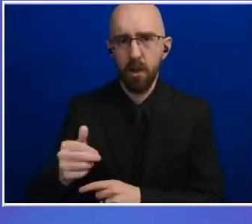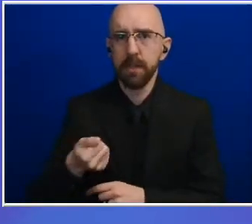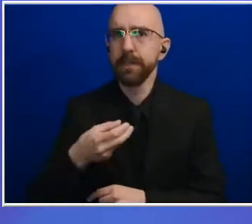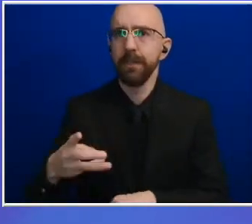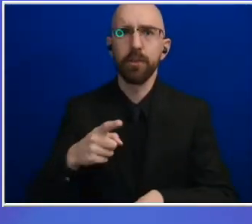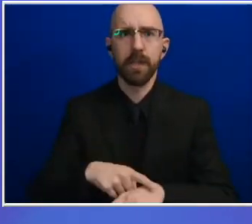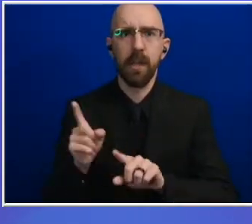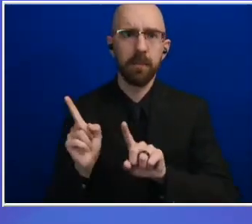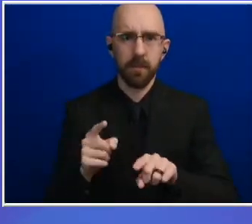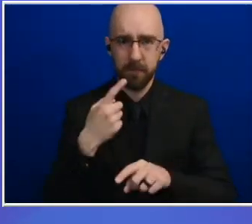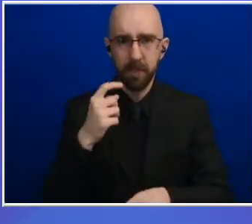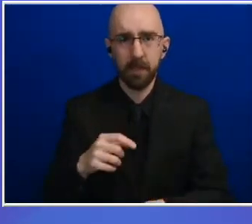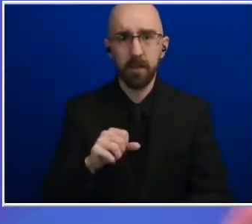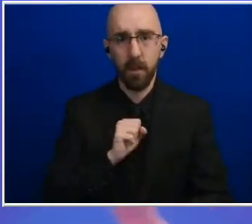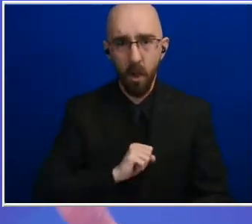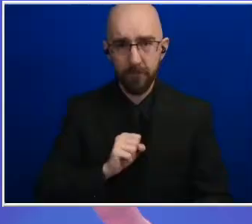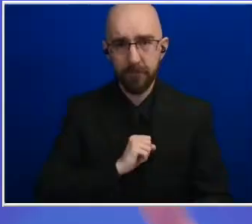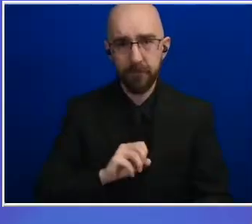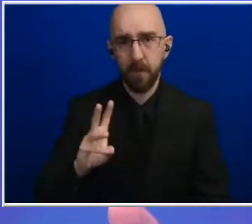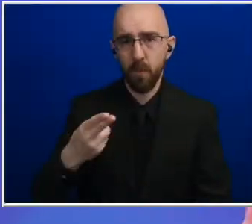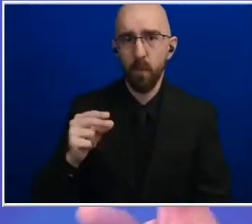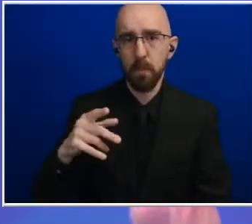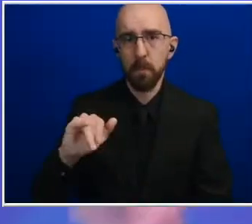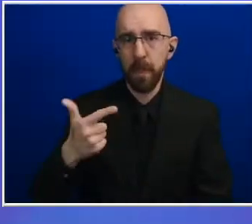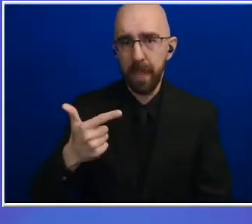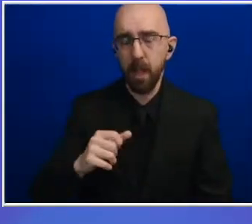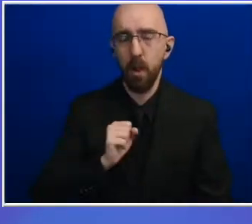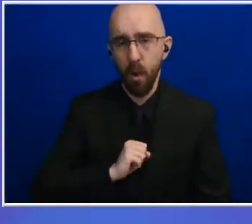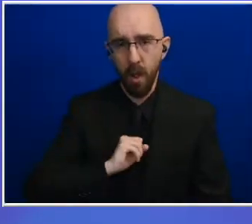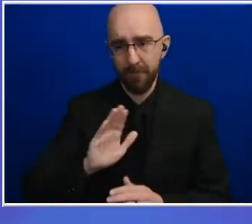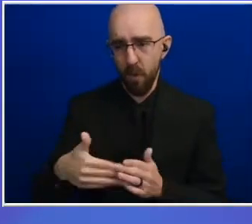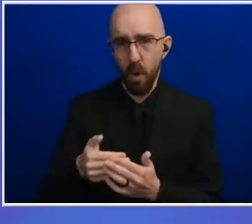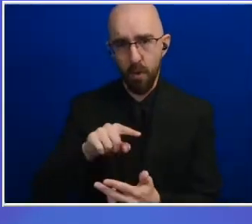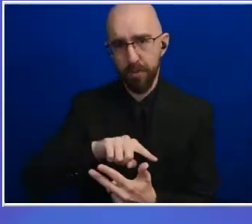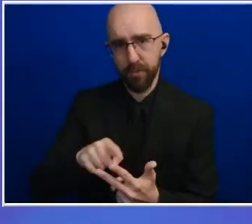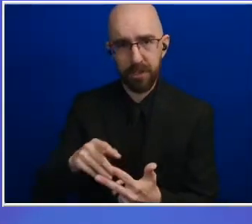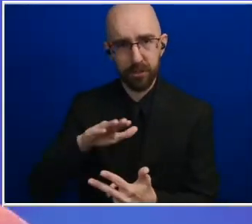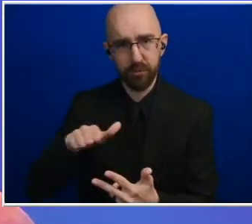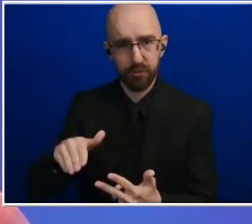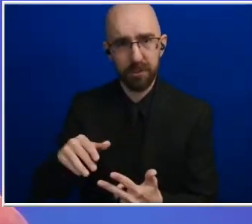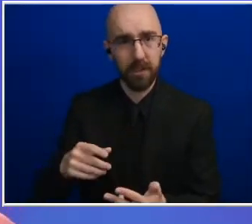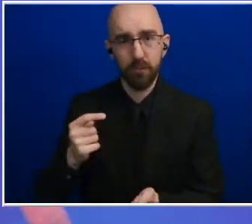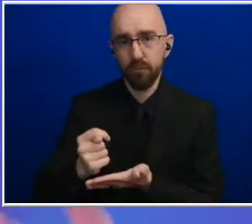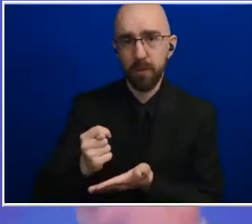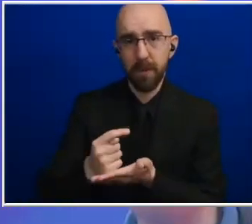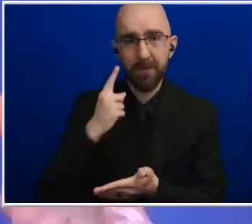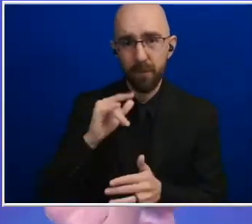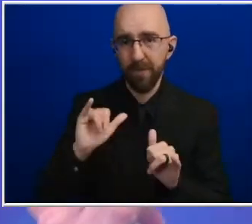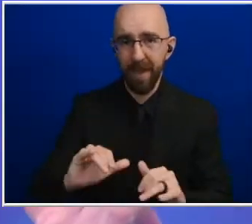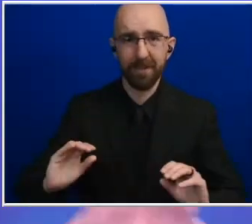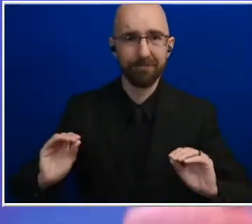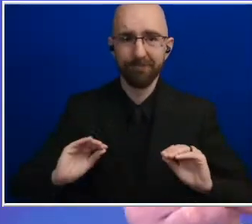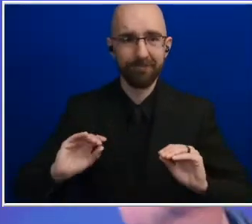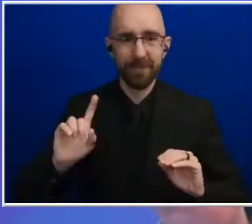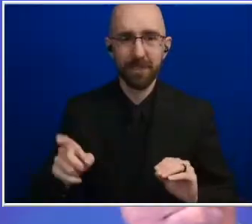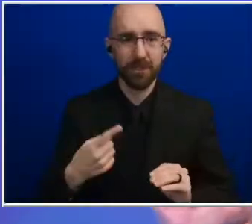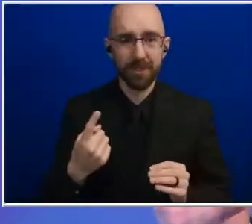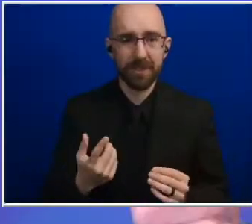cough in all 3 of their children. And by the time there's no treatment that you can provide for whooping cough. It's called